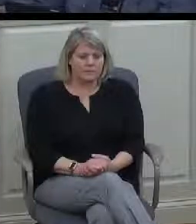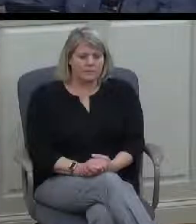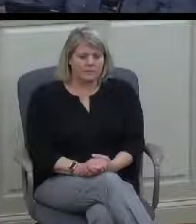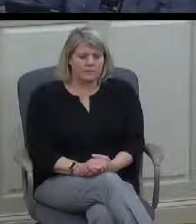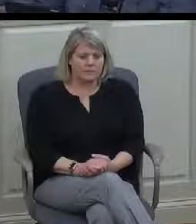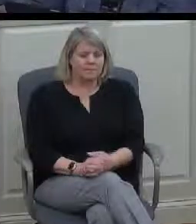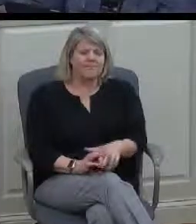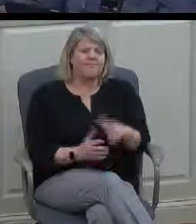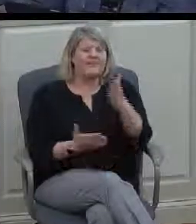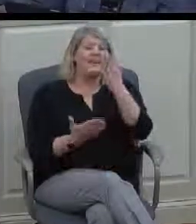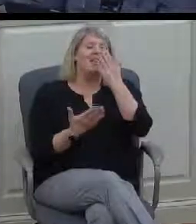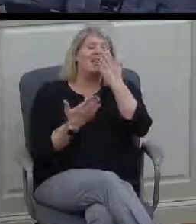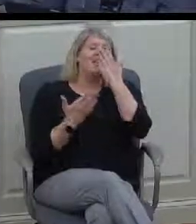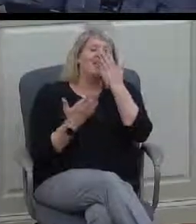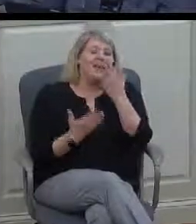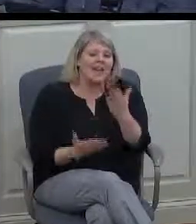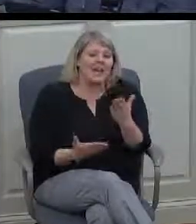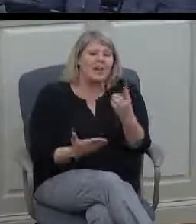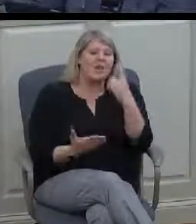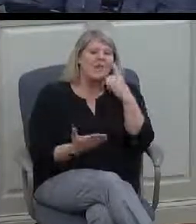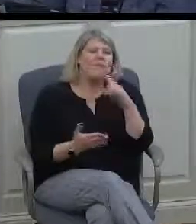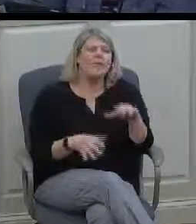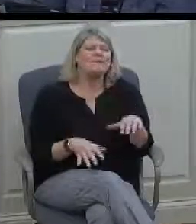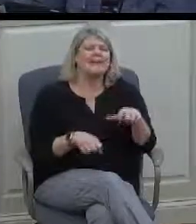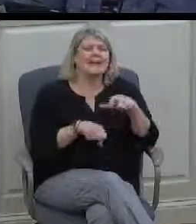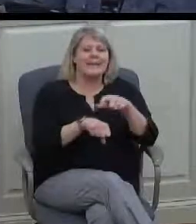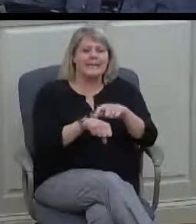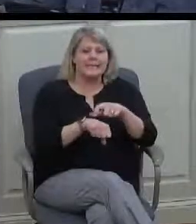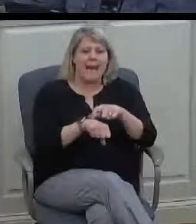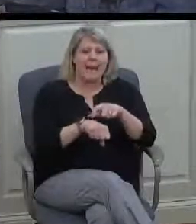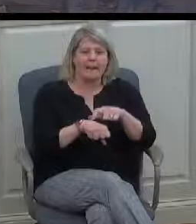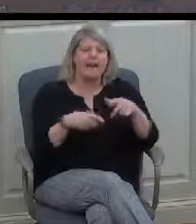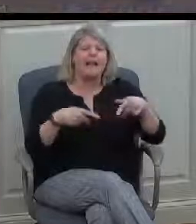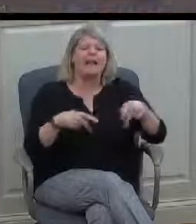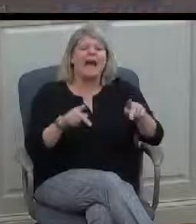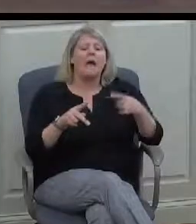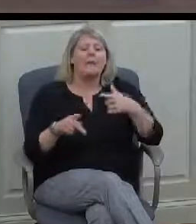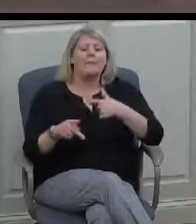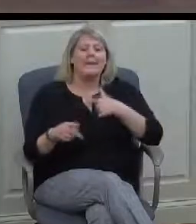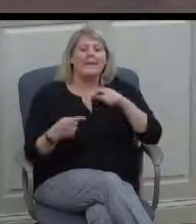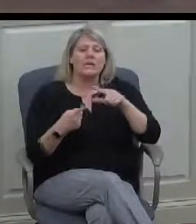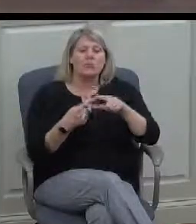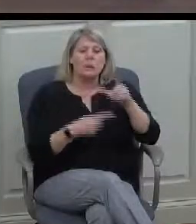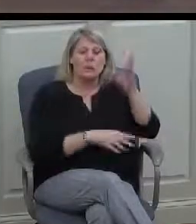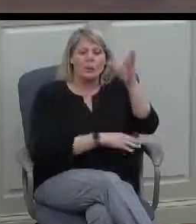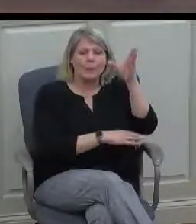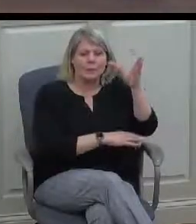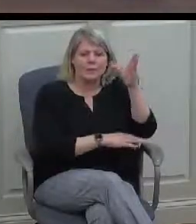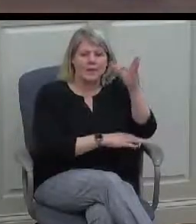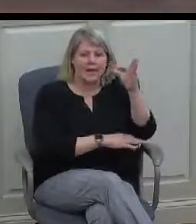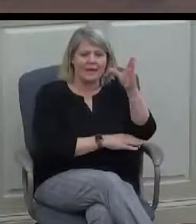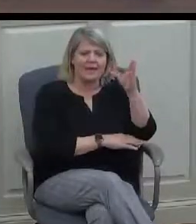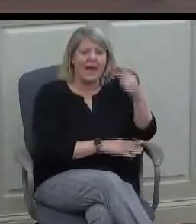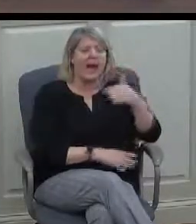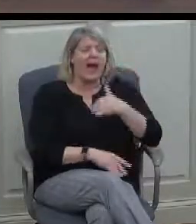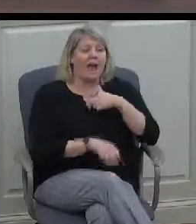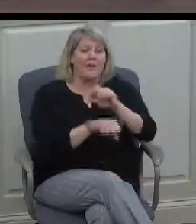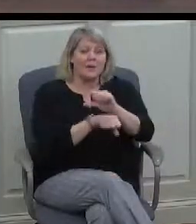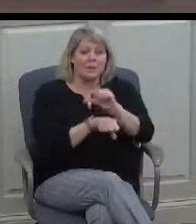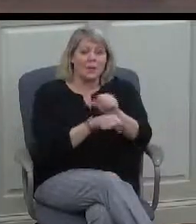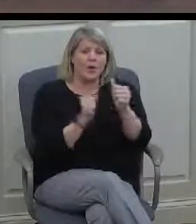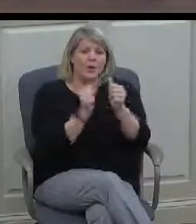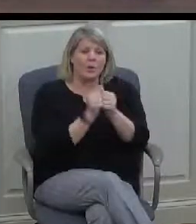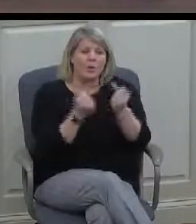Well, thank you guys for taking some time and allowing me to present. I think several folks in this room have been working with me for a while